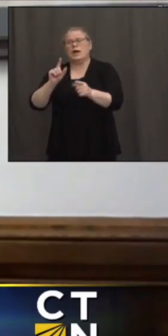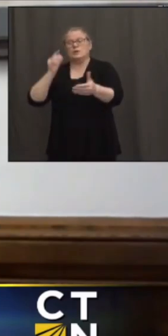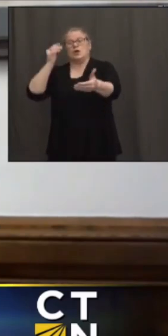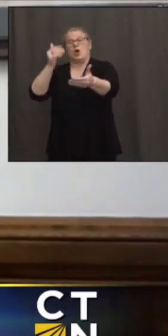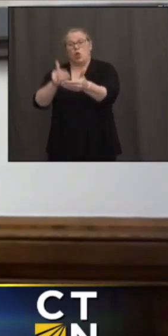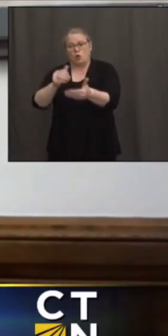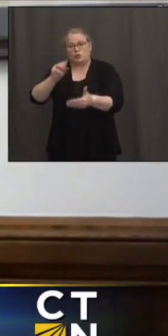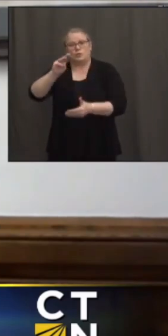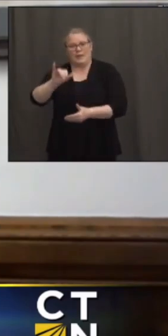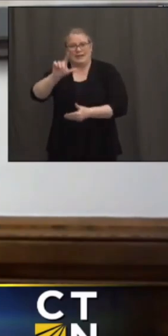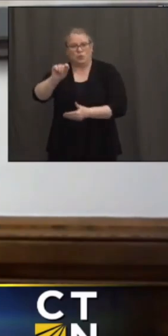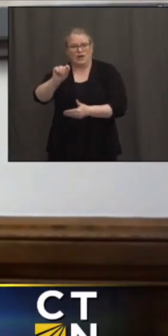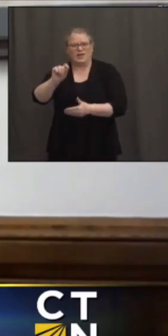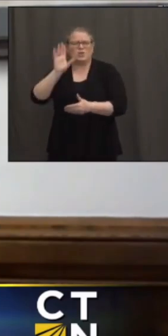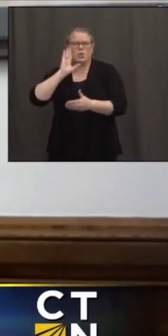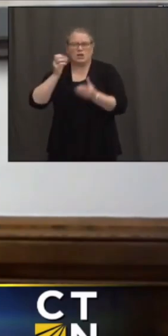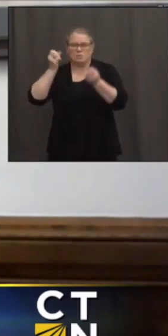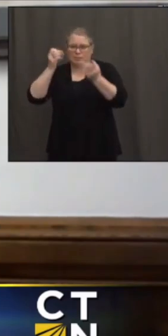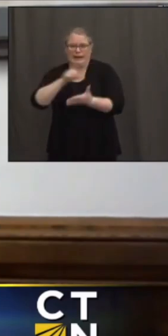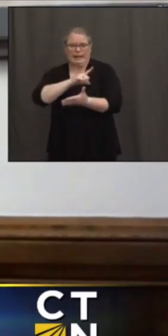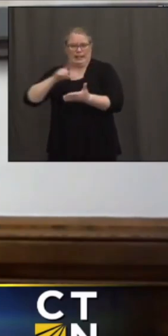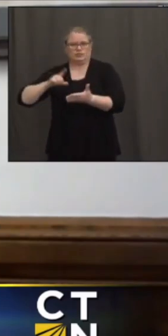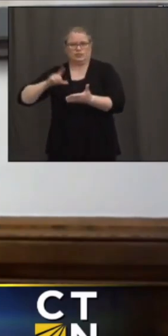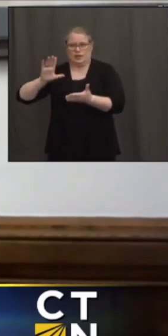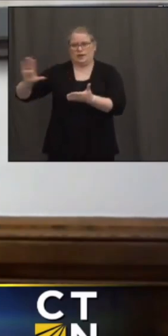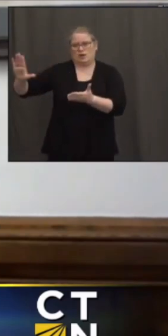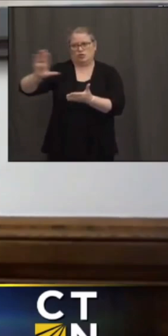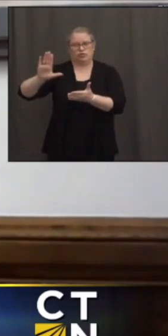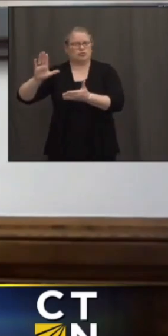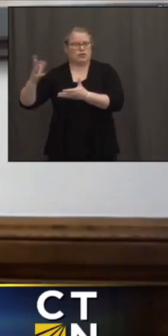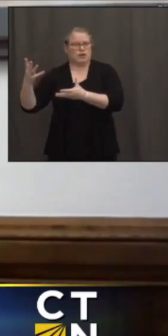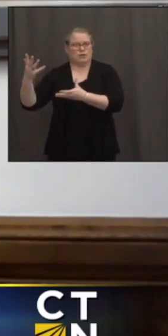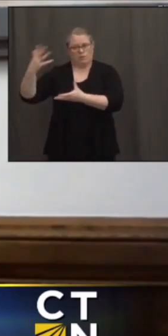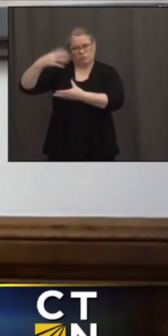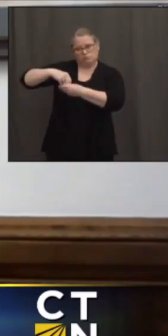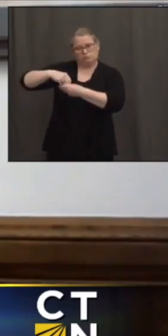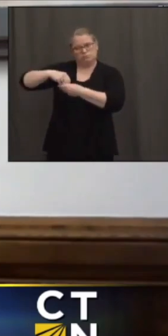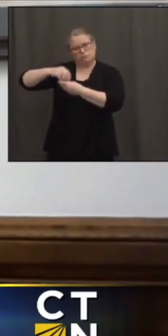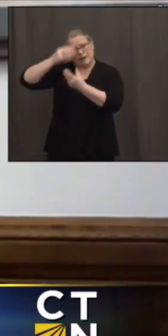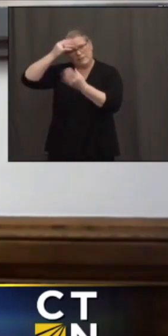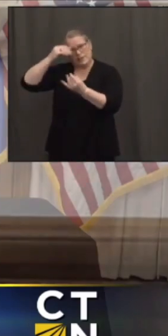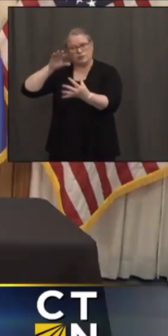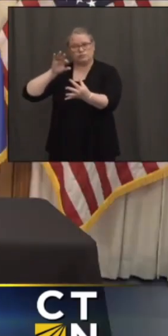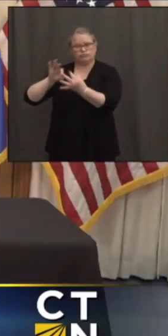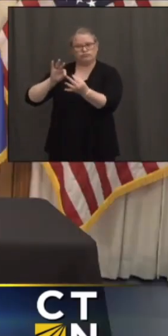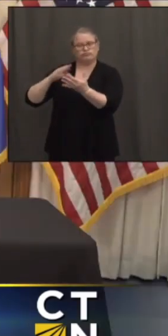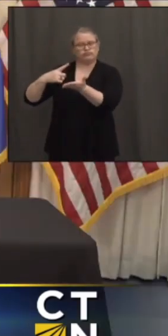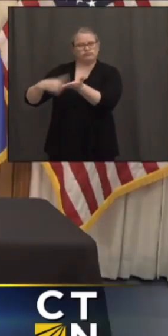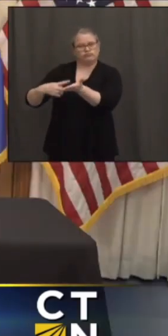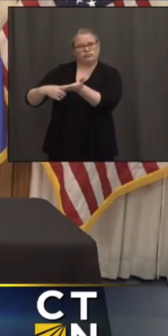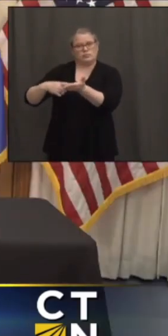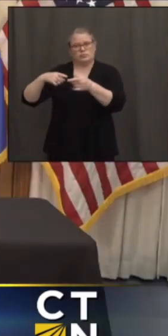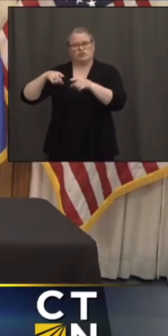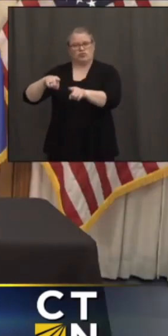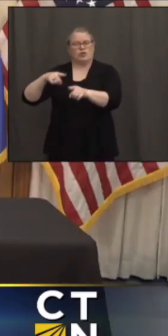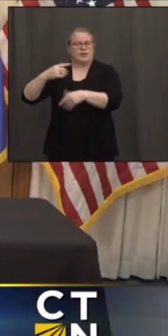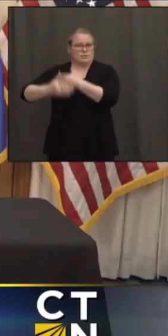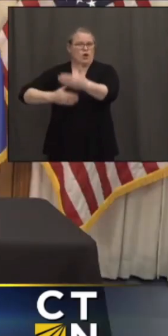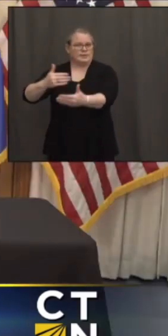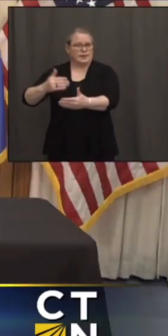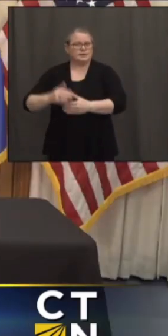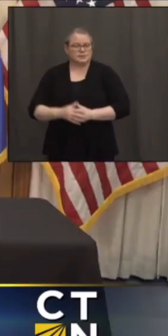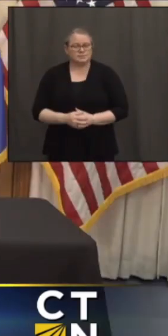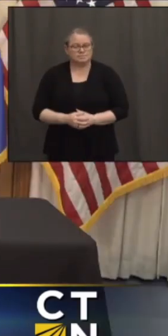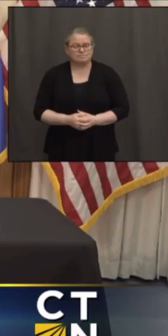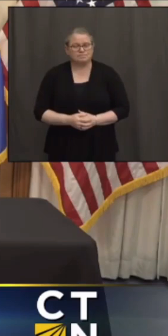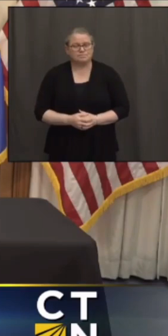there's obviously going to be a lot of legislative input as the governor has asked throughout this process. Thanks. And then